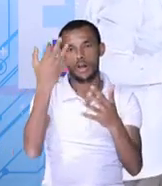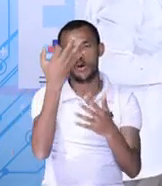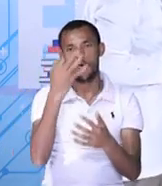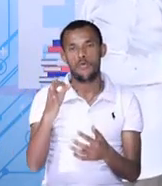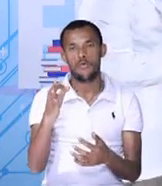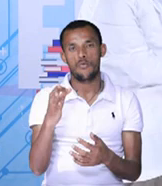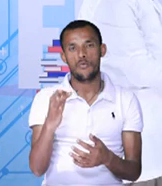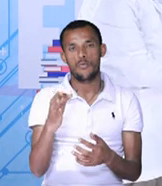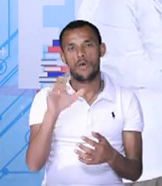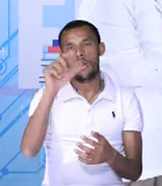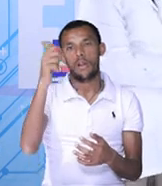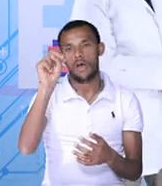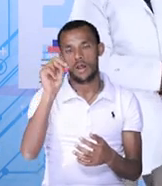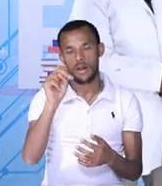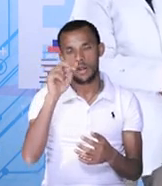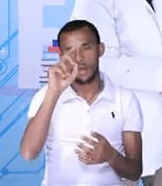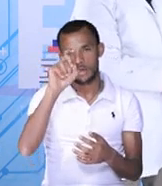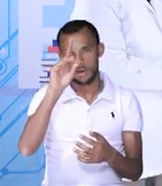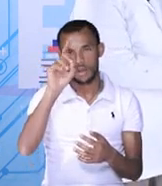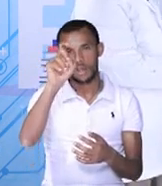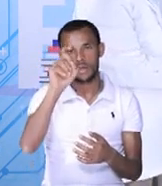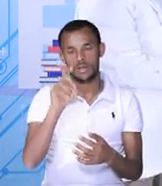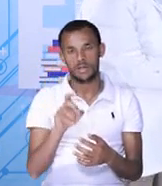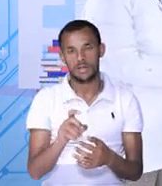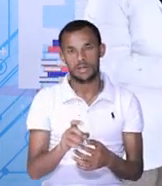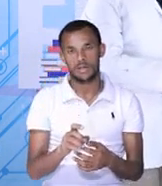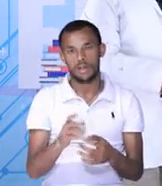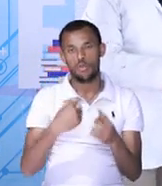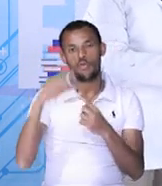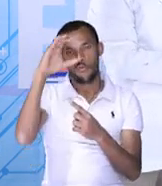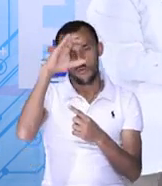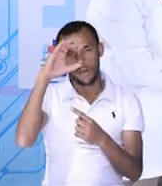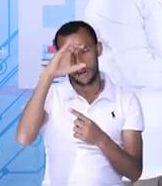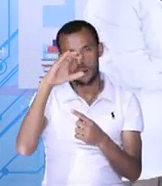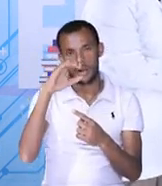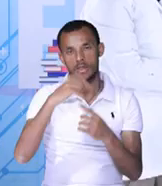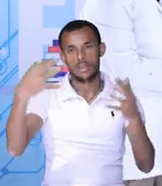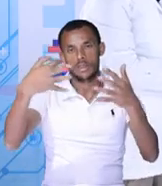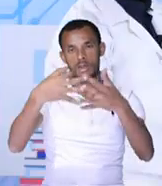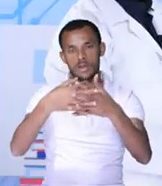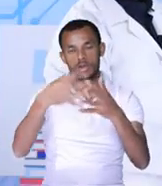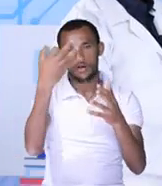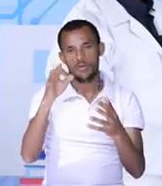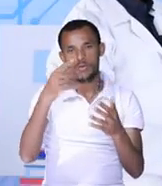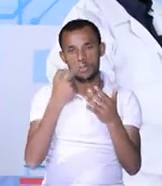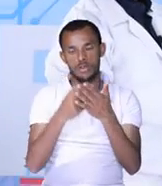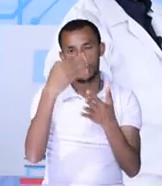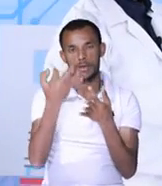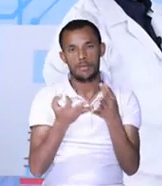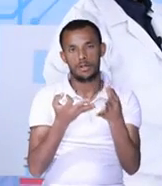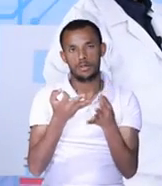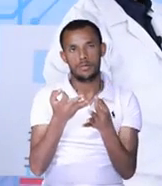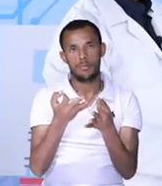of ln x dx. To find the integration of this